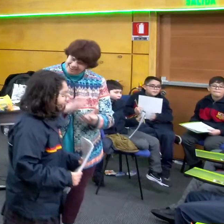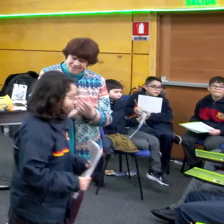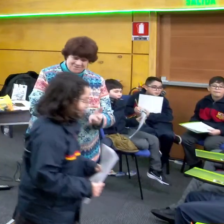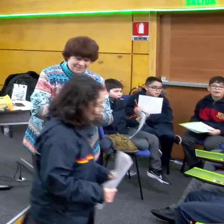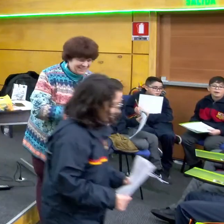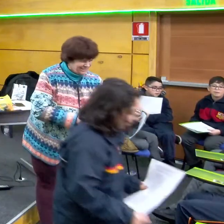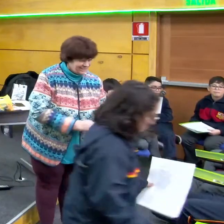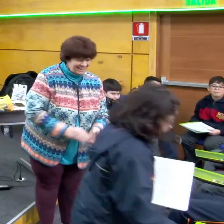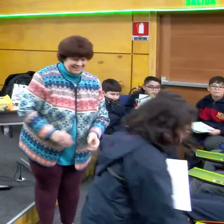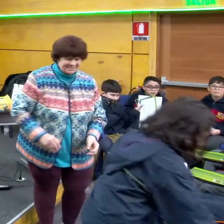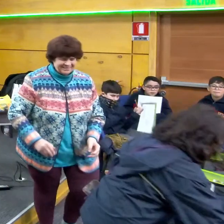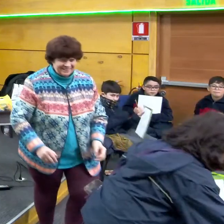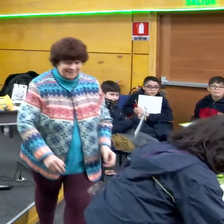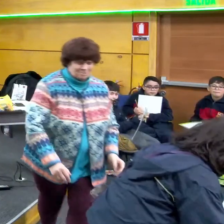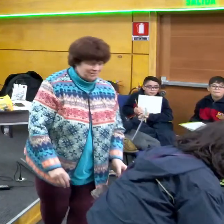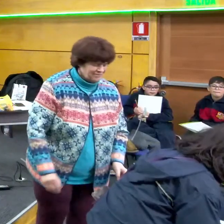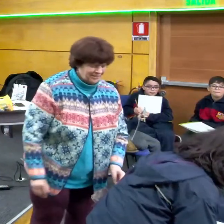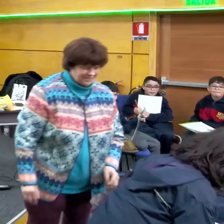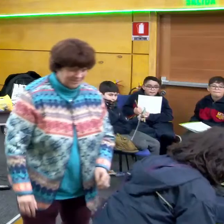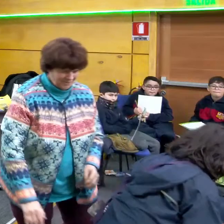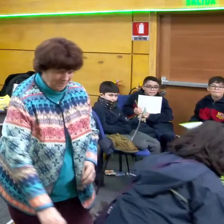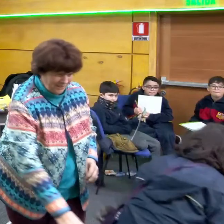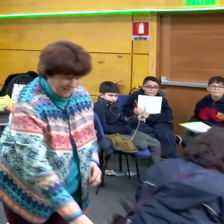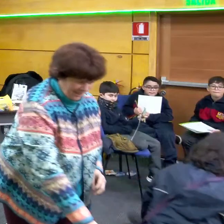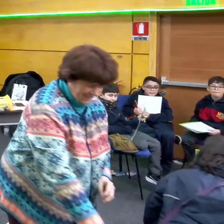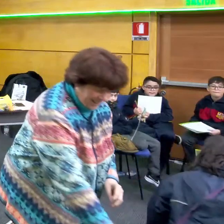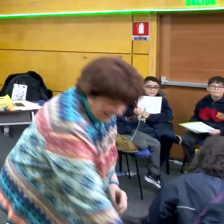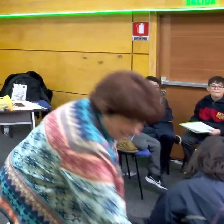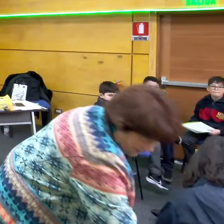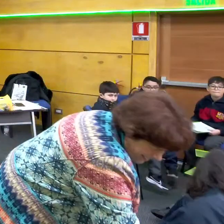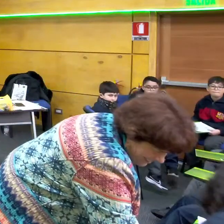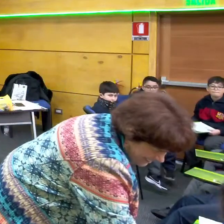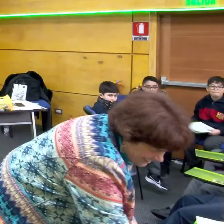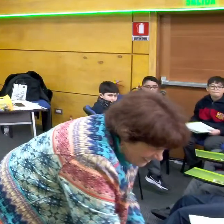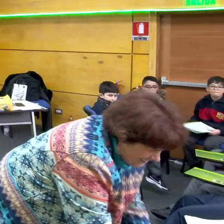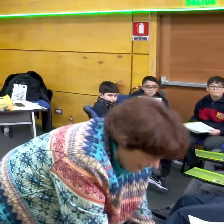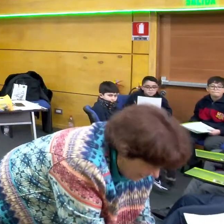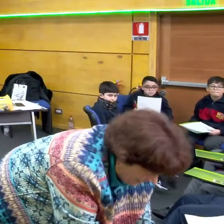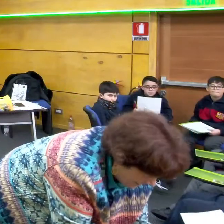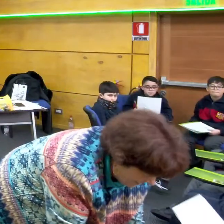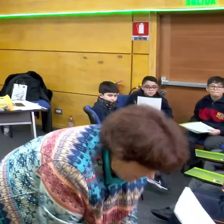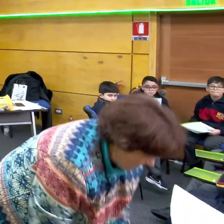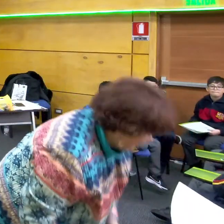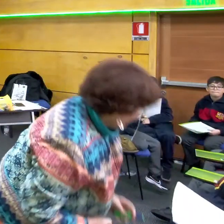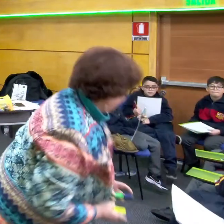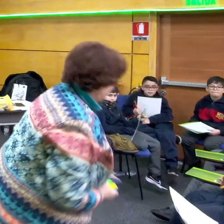Good job. I need to get up in front of you. Okay, are you ready?